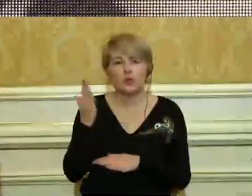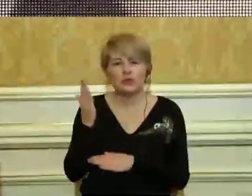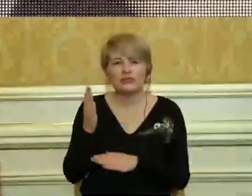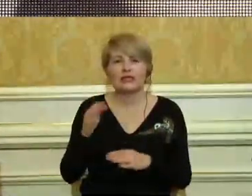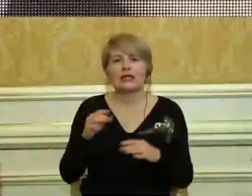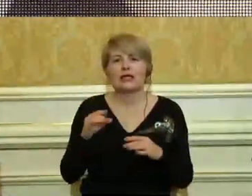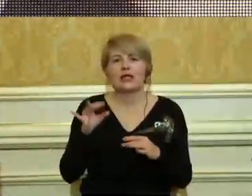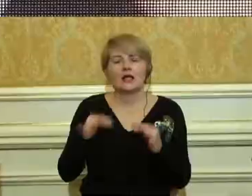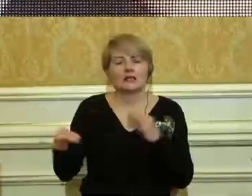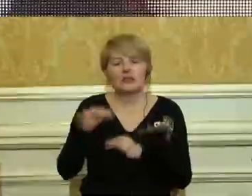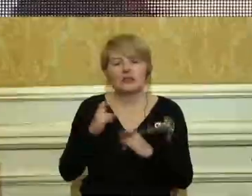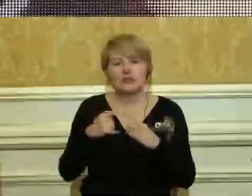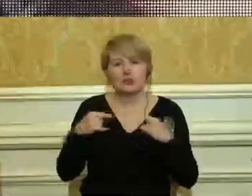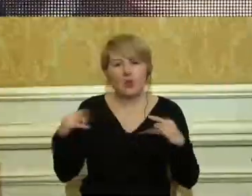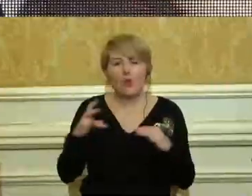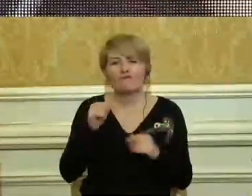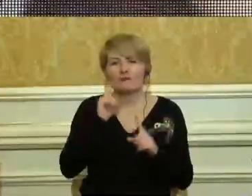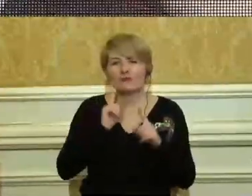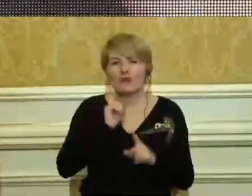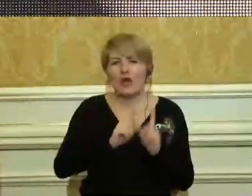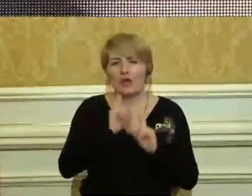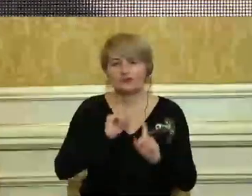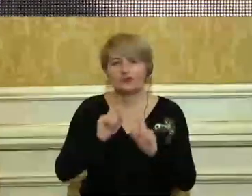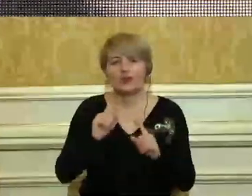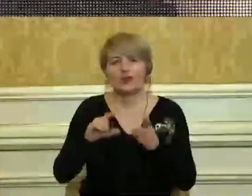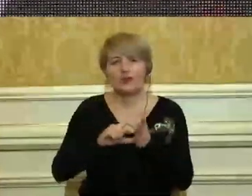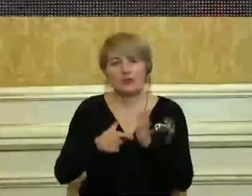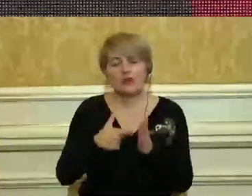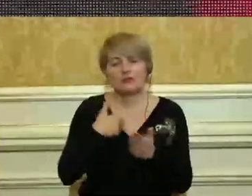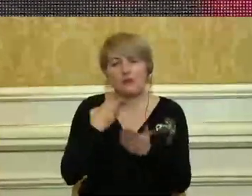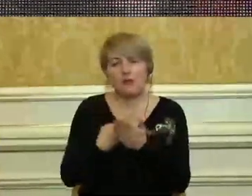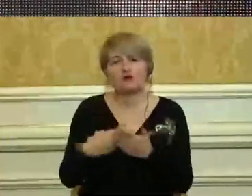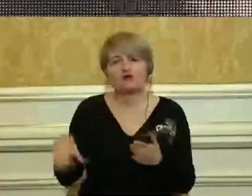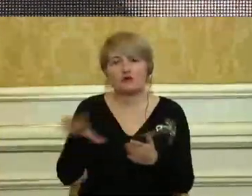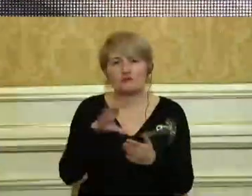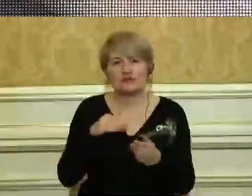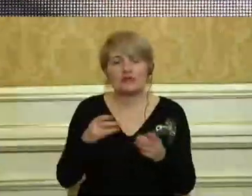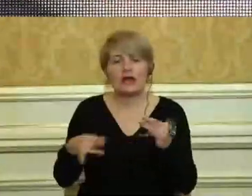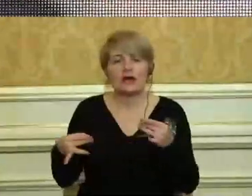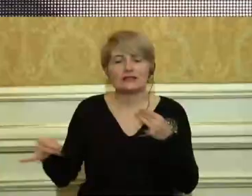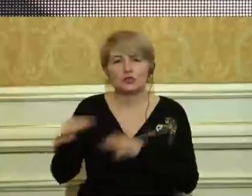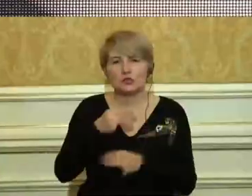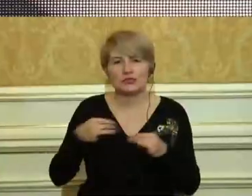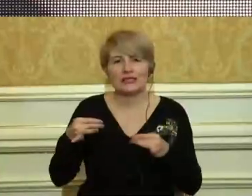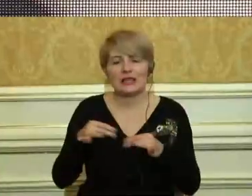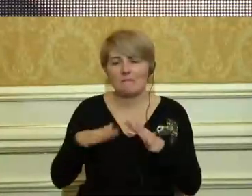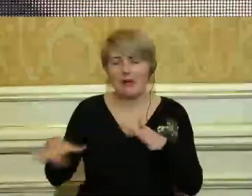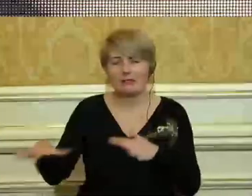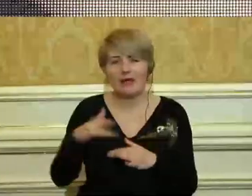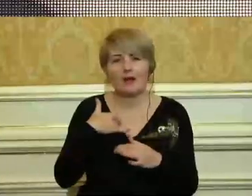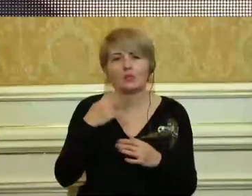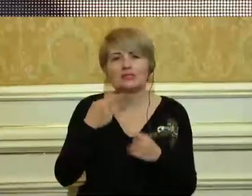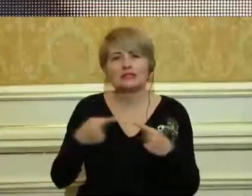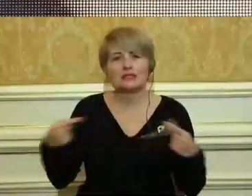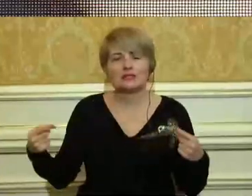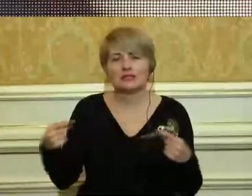as what we've heard or what we've seen in this panel. We have so many different experiences brought together